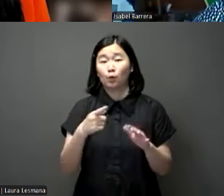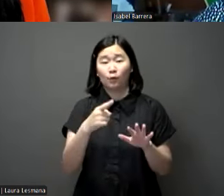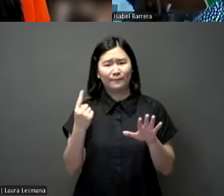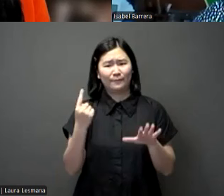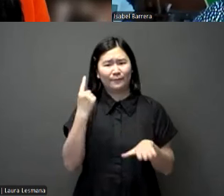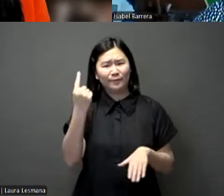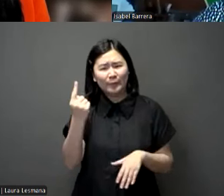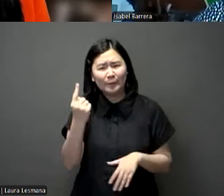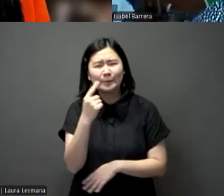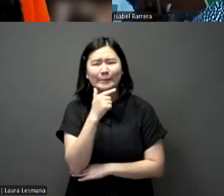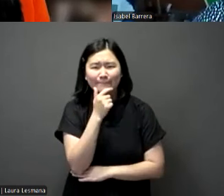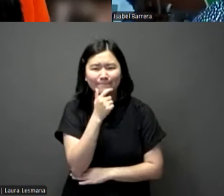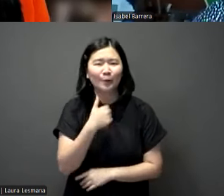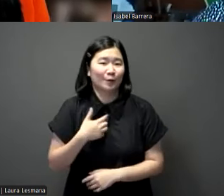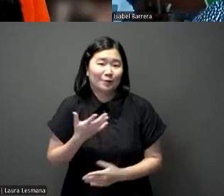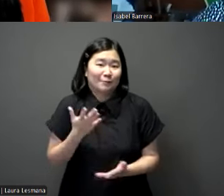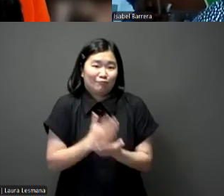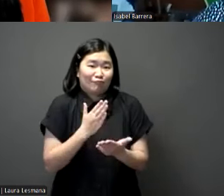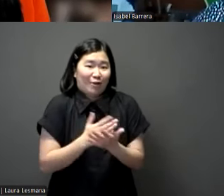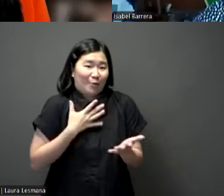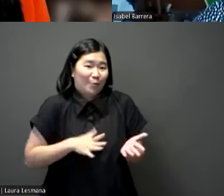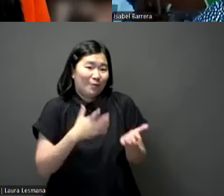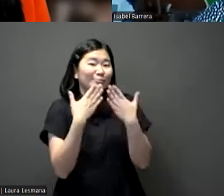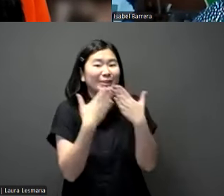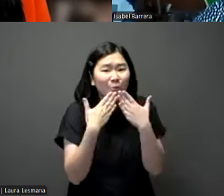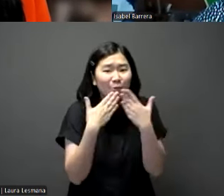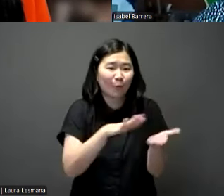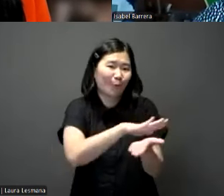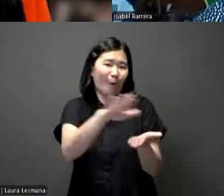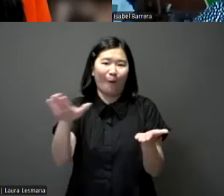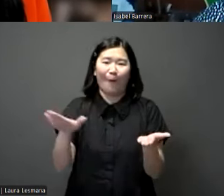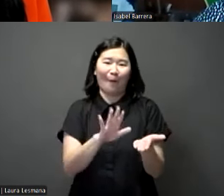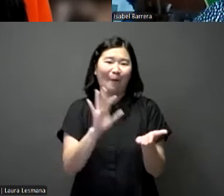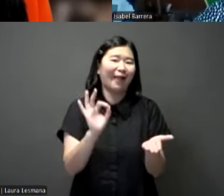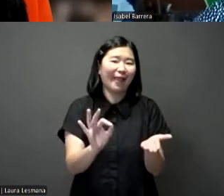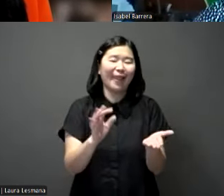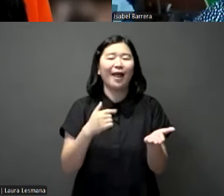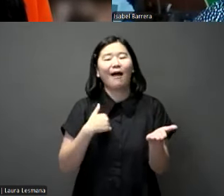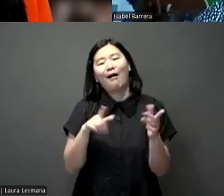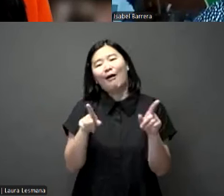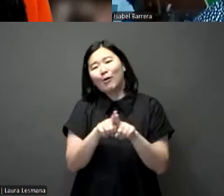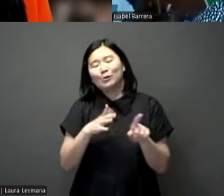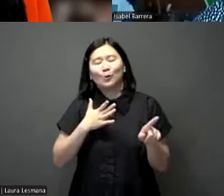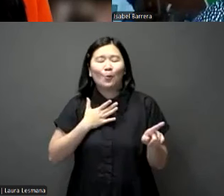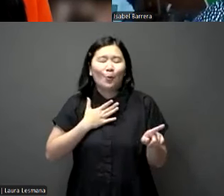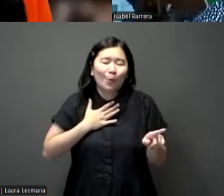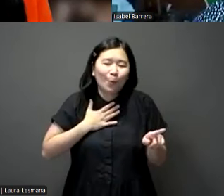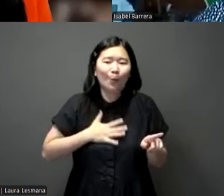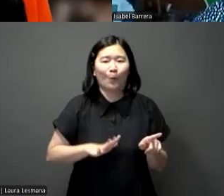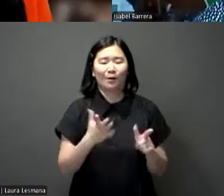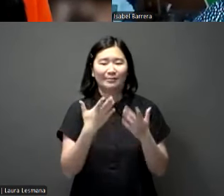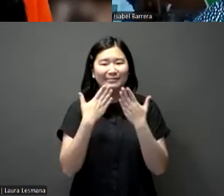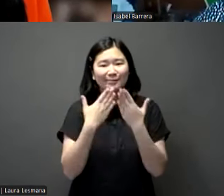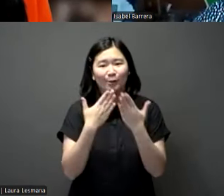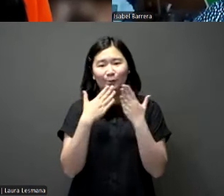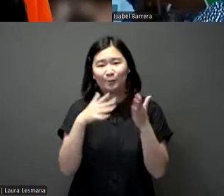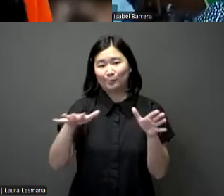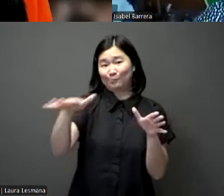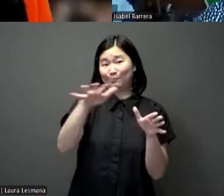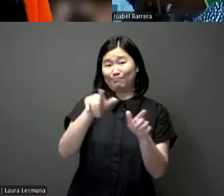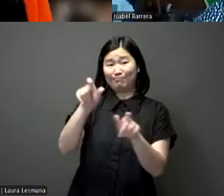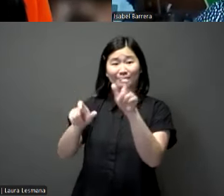And I would like to also say thank you for our webinar. Sorry about that, webinar participants for such an engaging participation. We've got a lot of